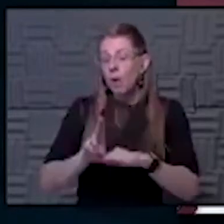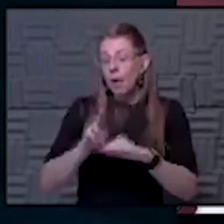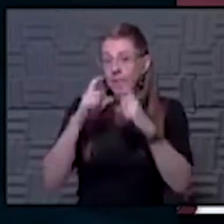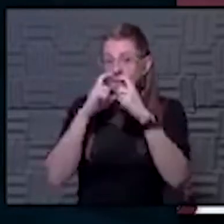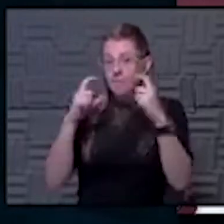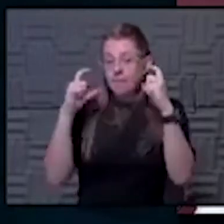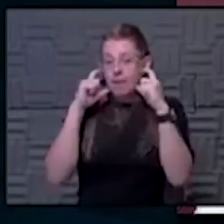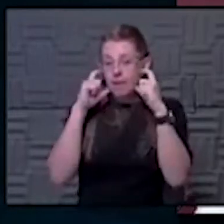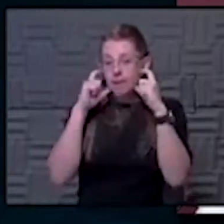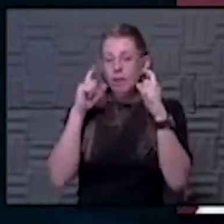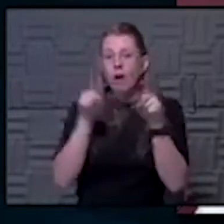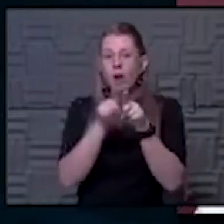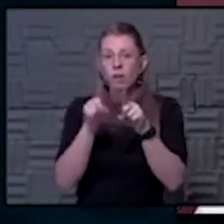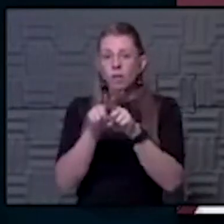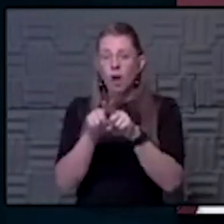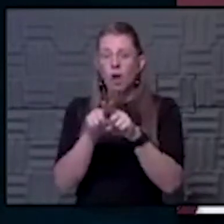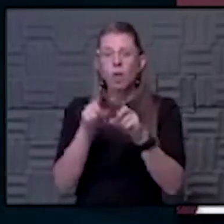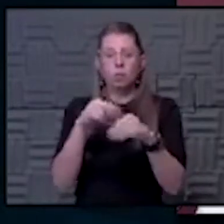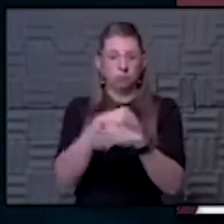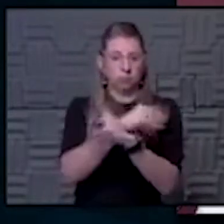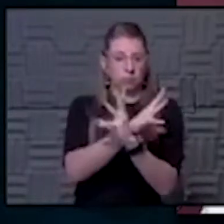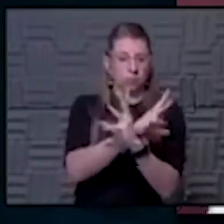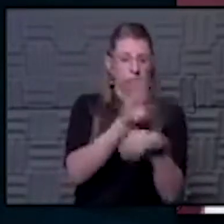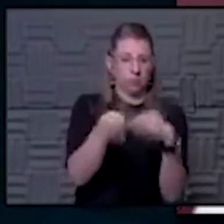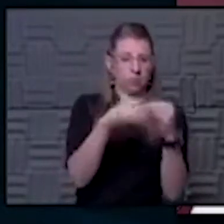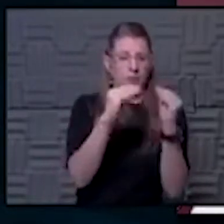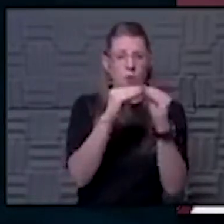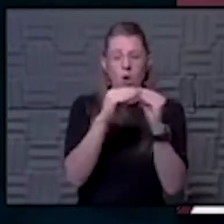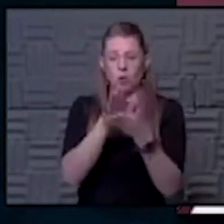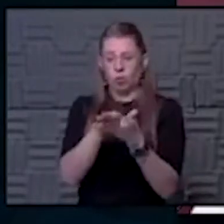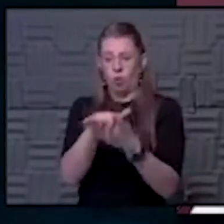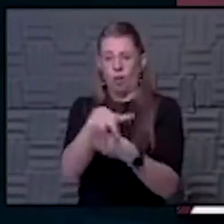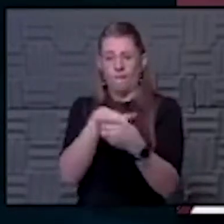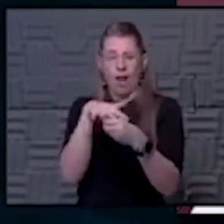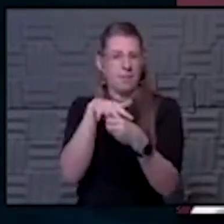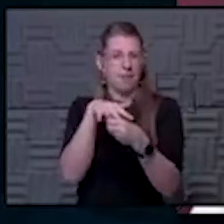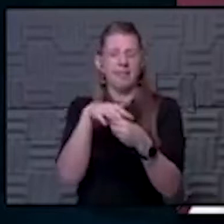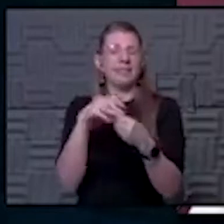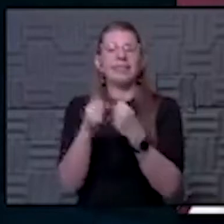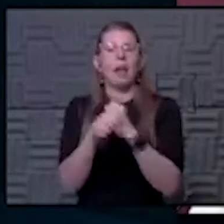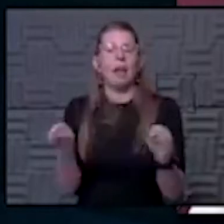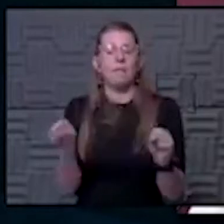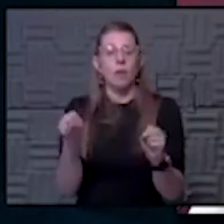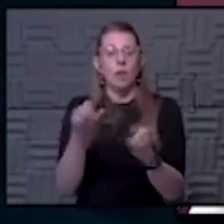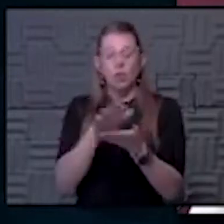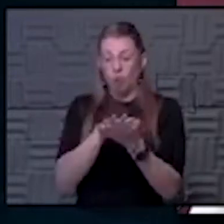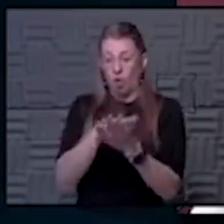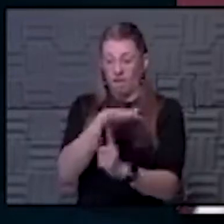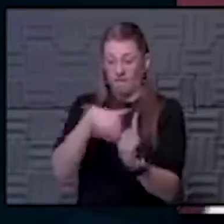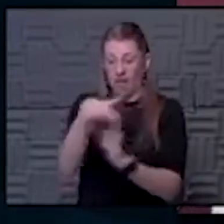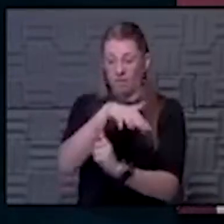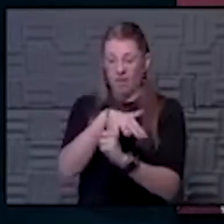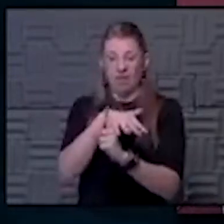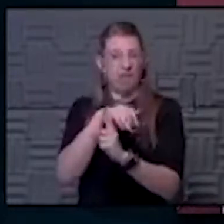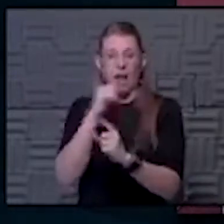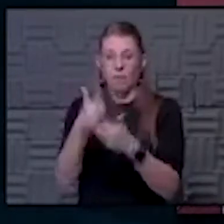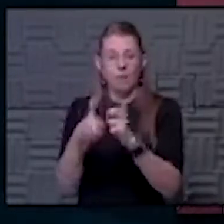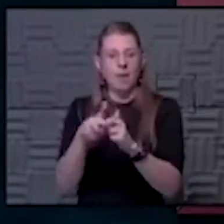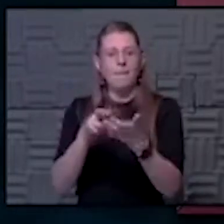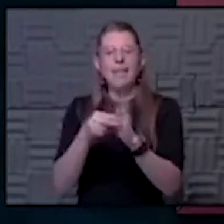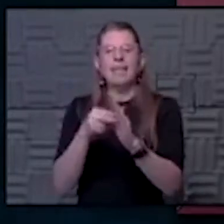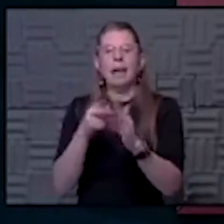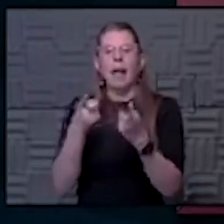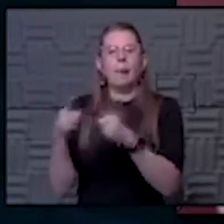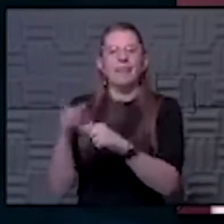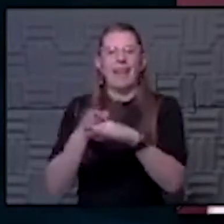and de-densify the campus and do some hybrid learning, the school environment is safe. It's not the school environment itself that's the problem. It's what happens after school